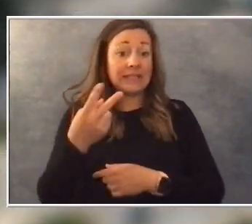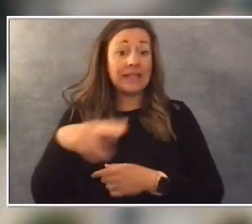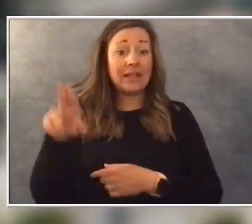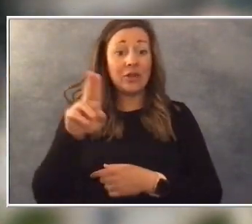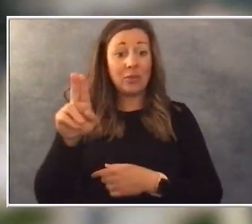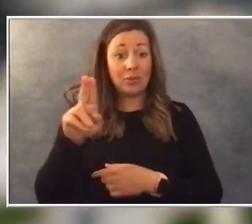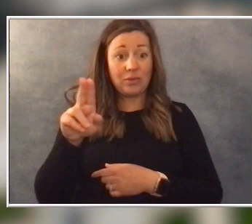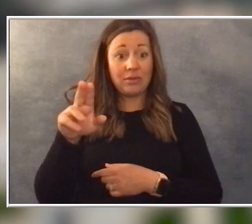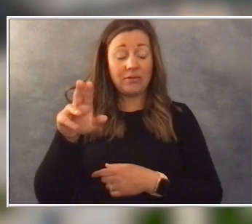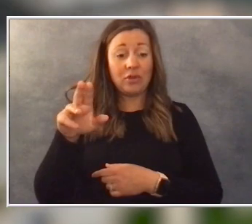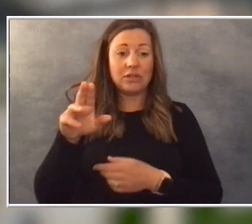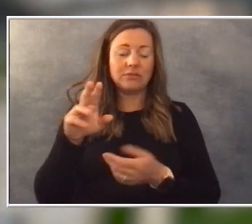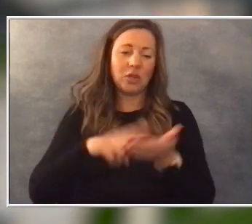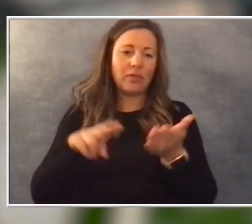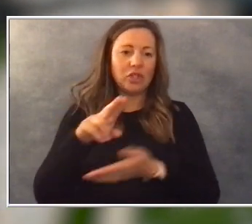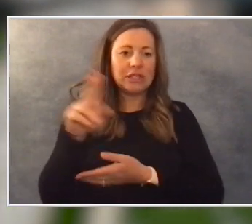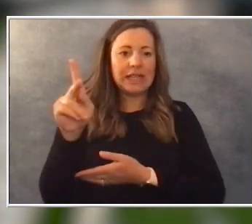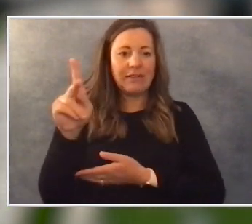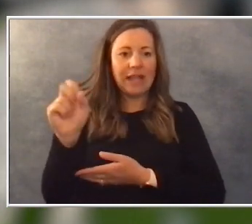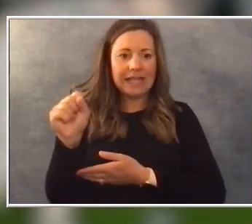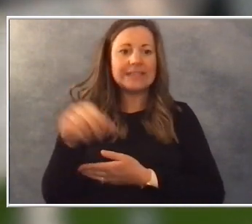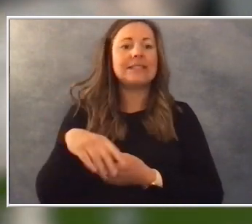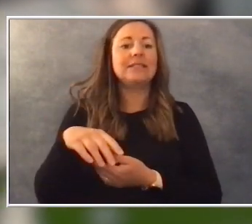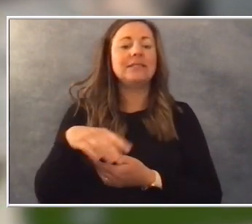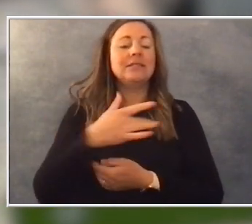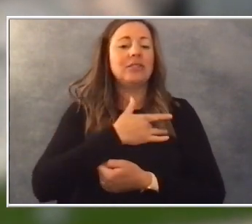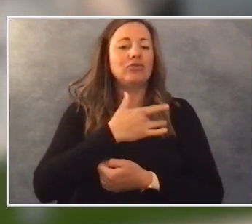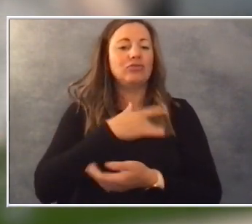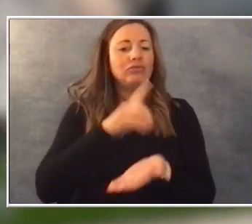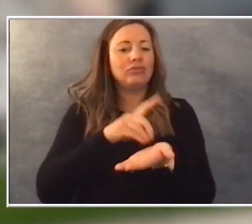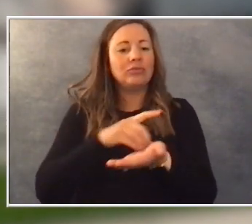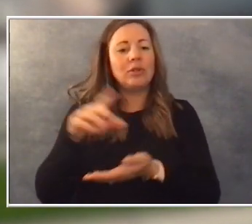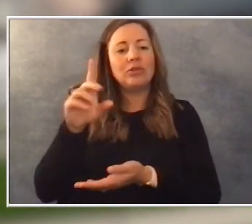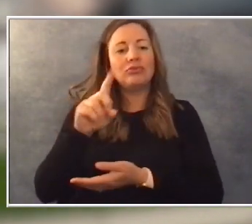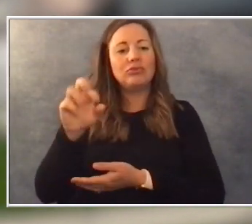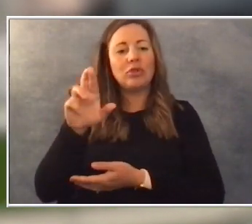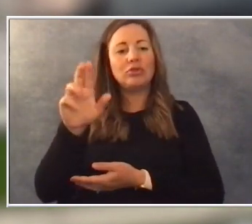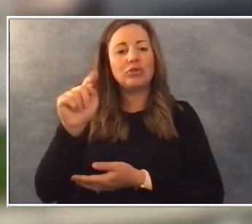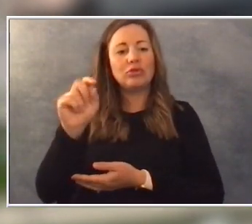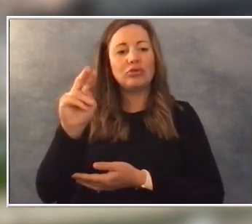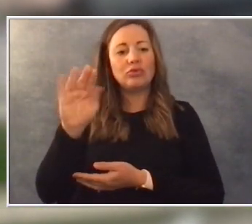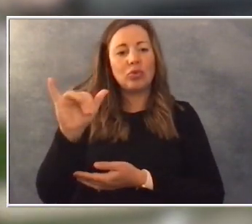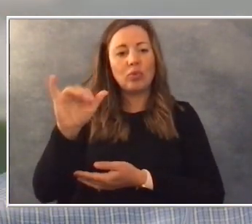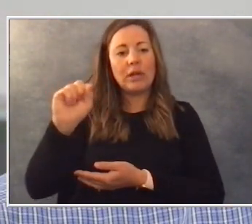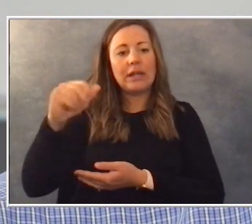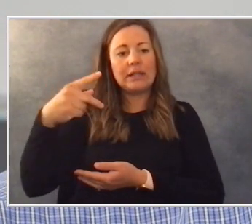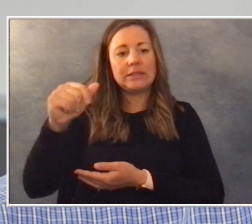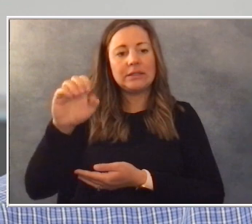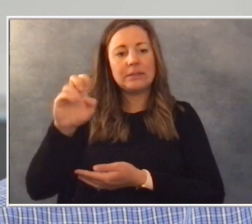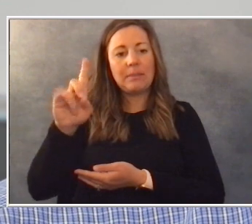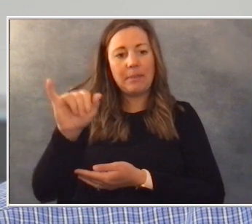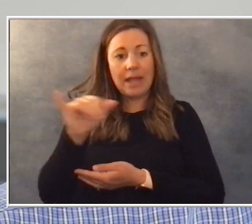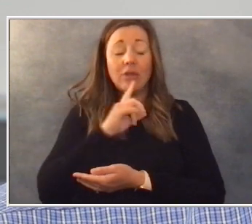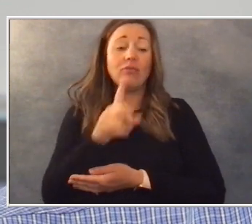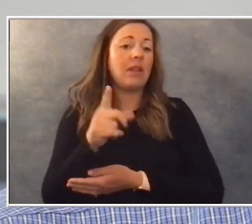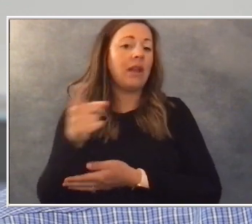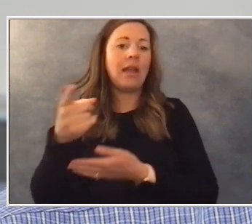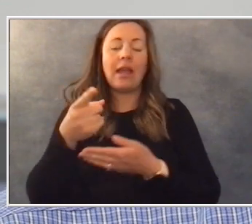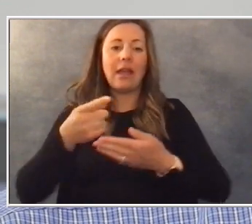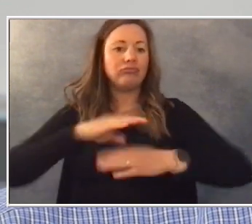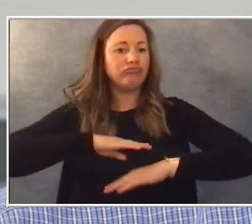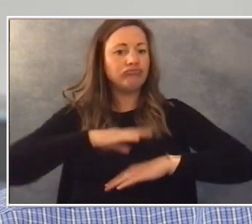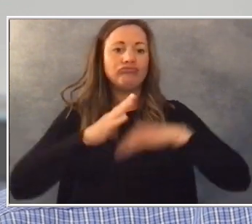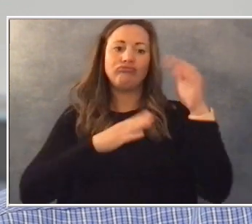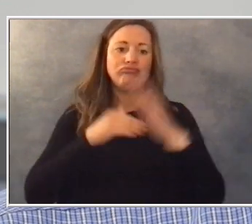cardiologist, Dr. Tony Spaedy. And Dr. Spaedy could not have been more reassuring and comforting. It didn't take a minute to